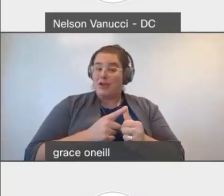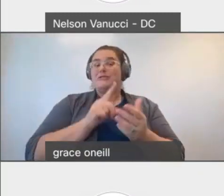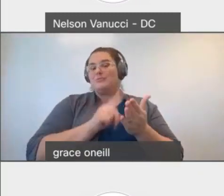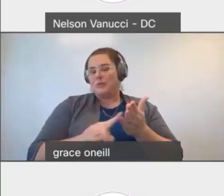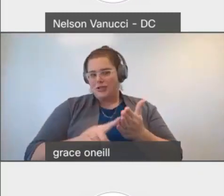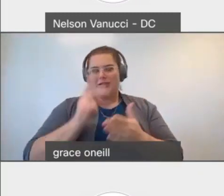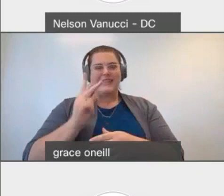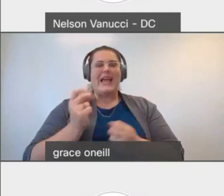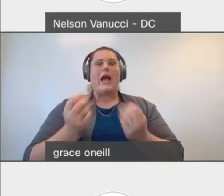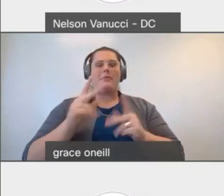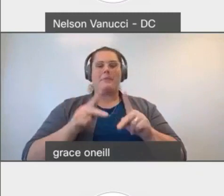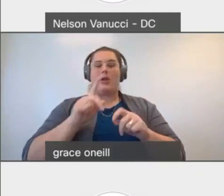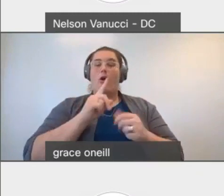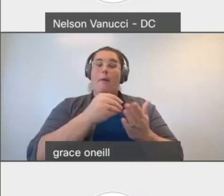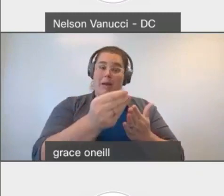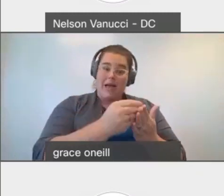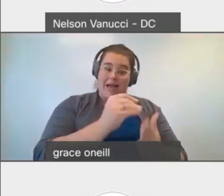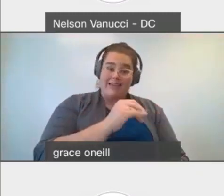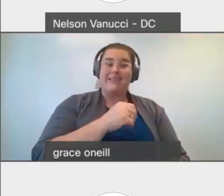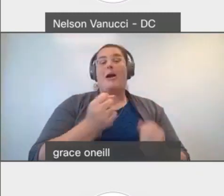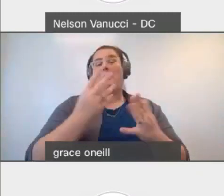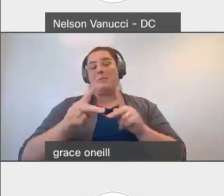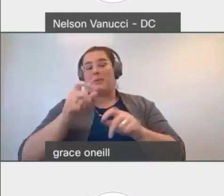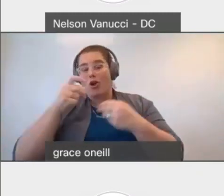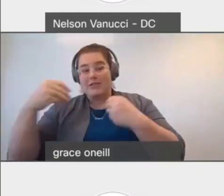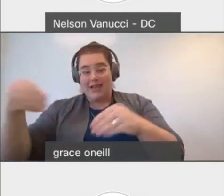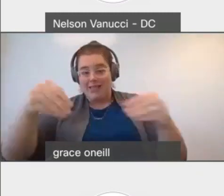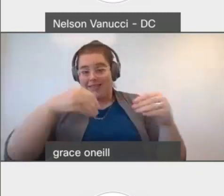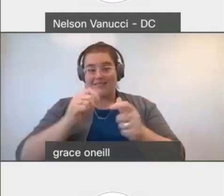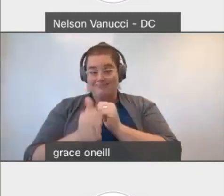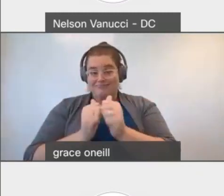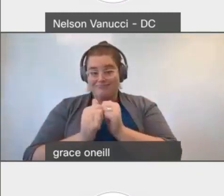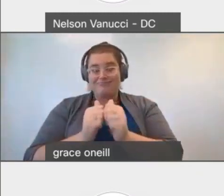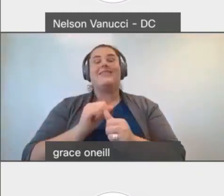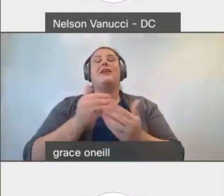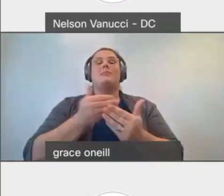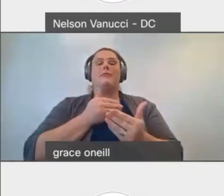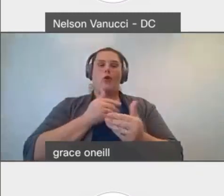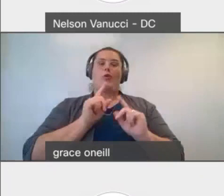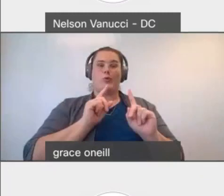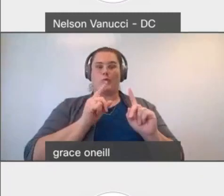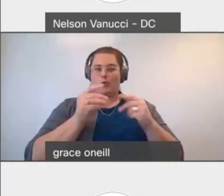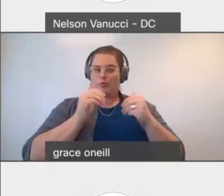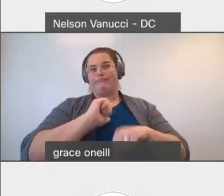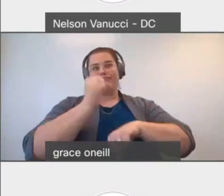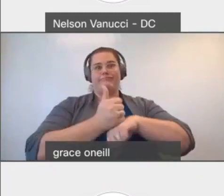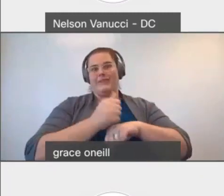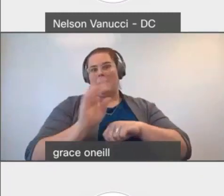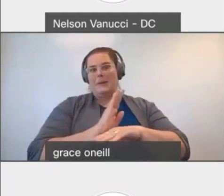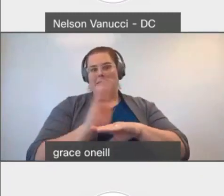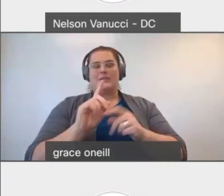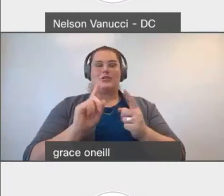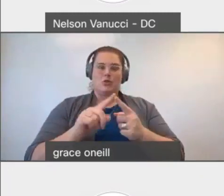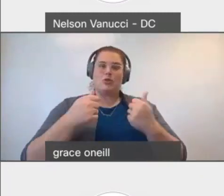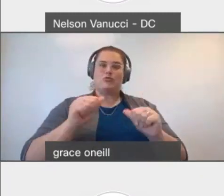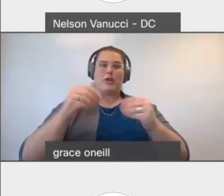learn how many people are buying hamburgers before you go and spend money to sell hamburgers. There's